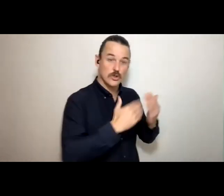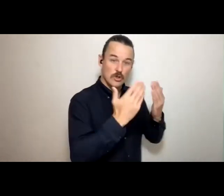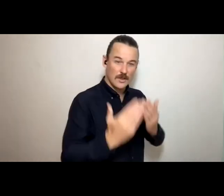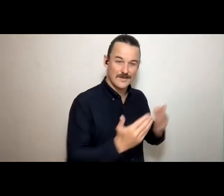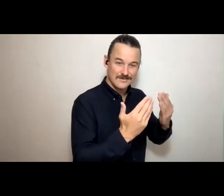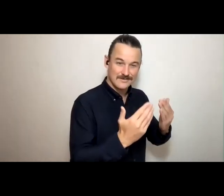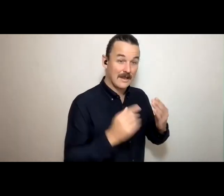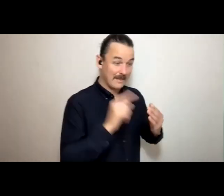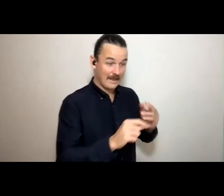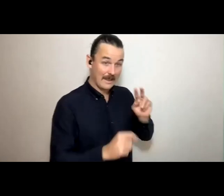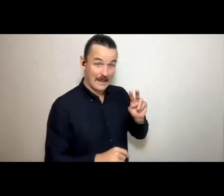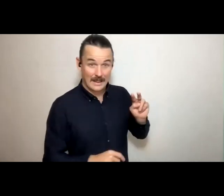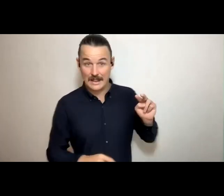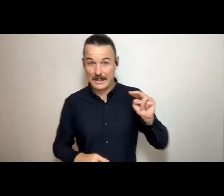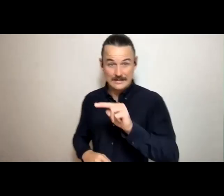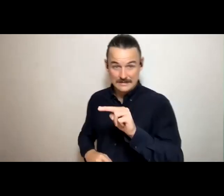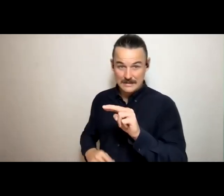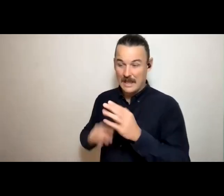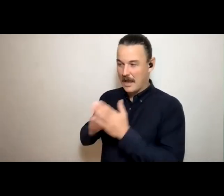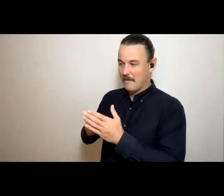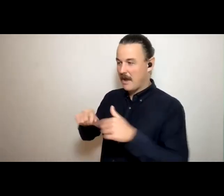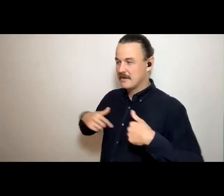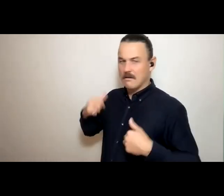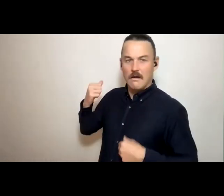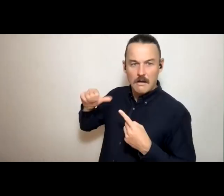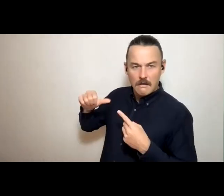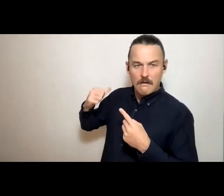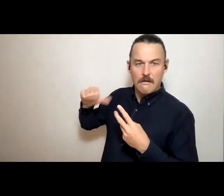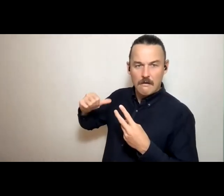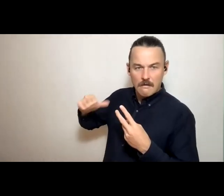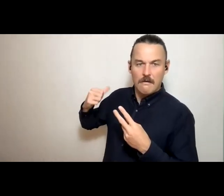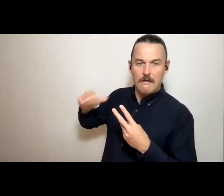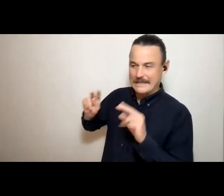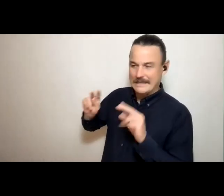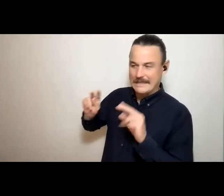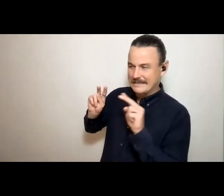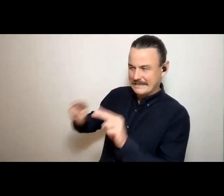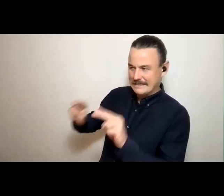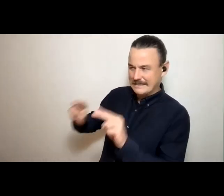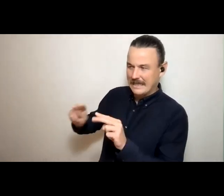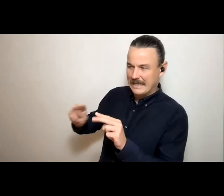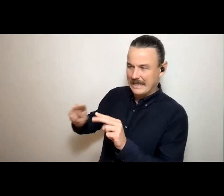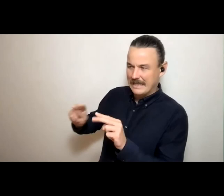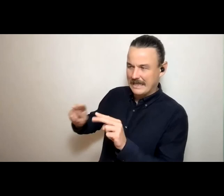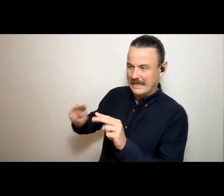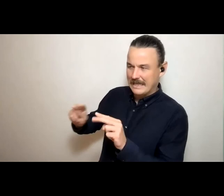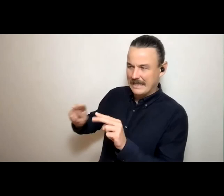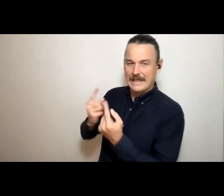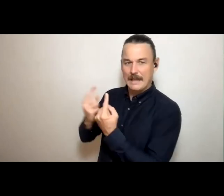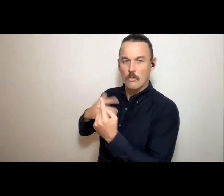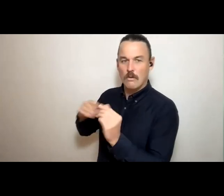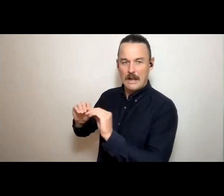those more, more sort of obvious. One of the things I've been working on is thinking about, um, how, uh,